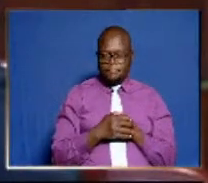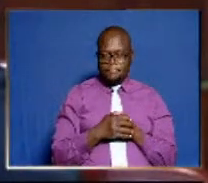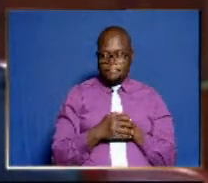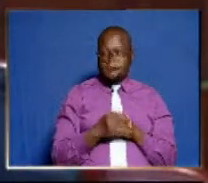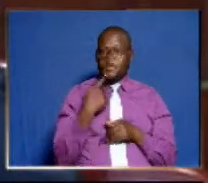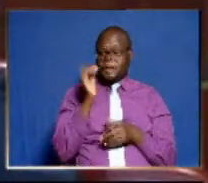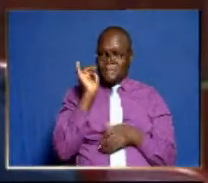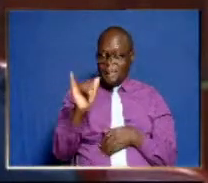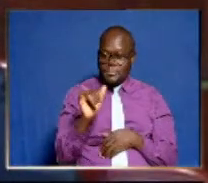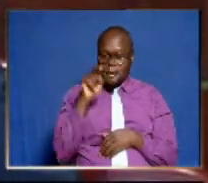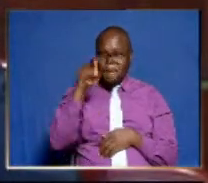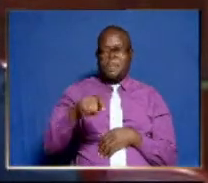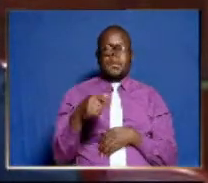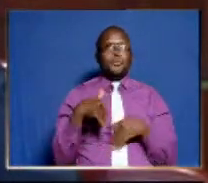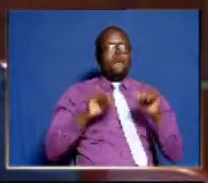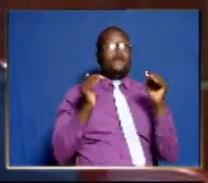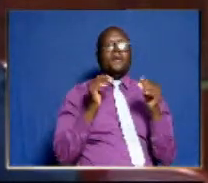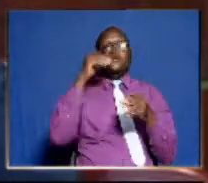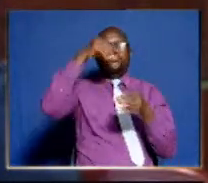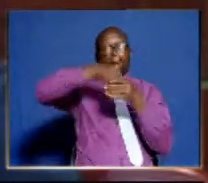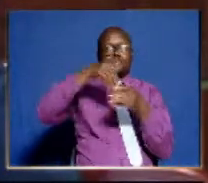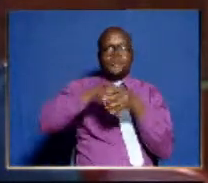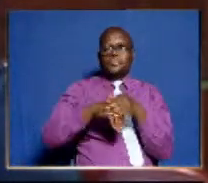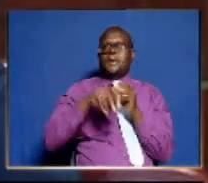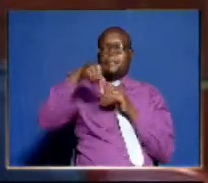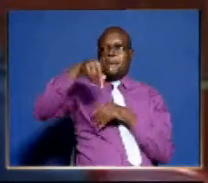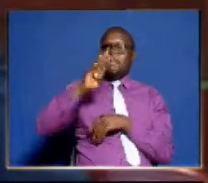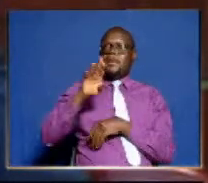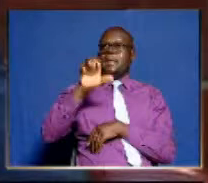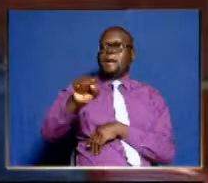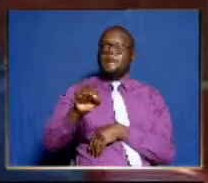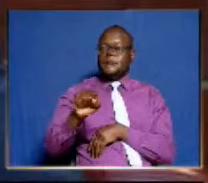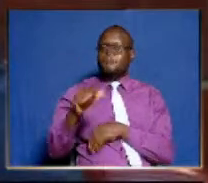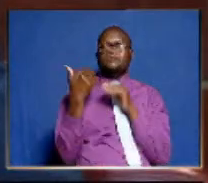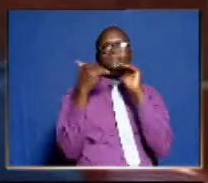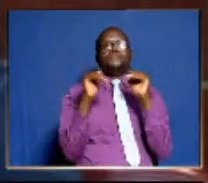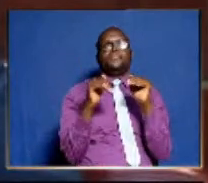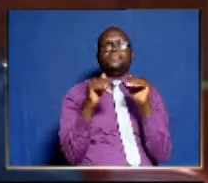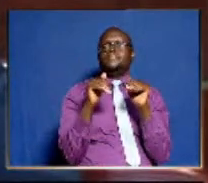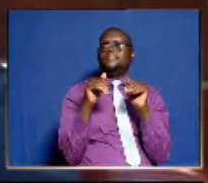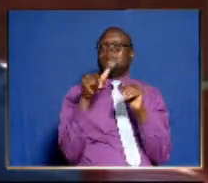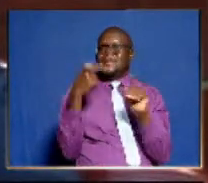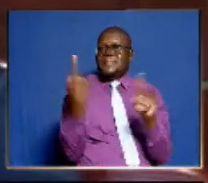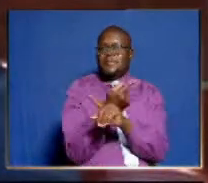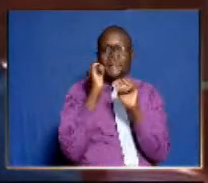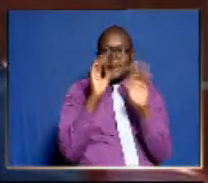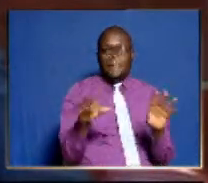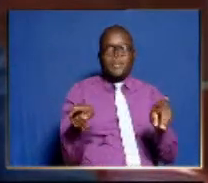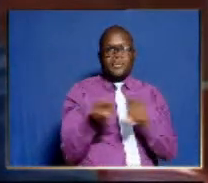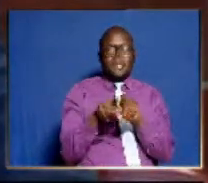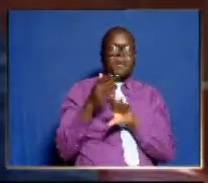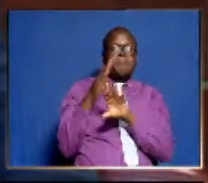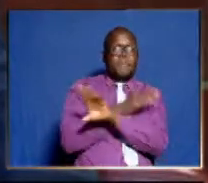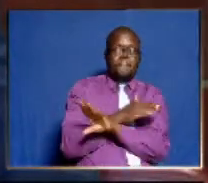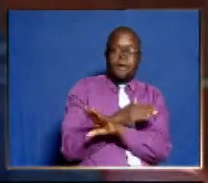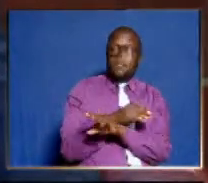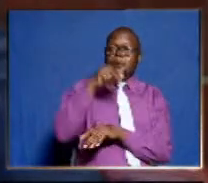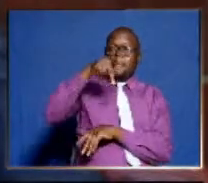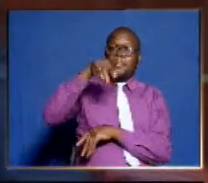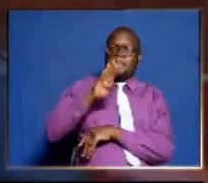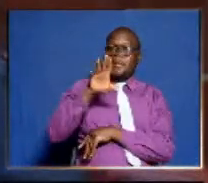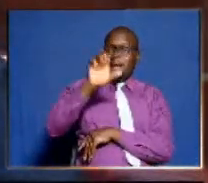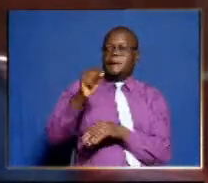say that we have to remain within the BPS ceilings. This is notable departure, Mr. Speaker, from the past where BPS ceilings